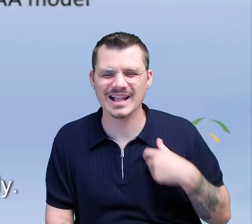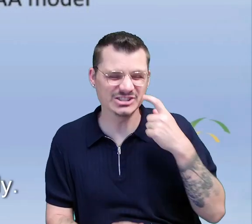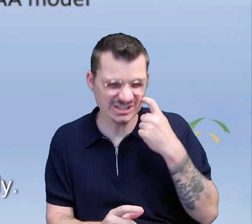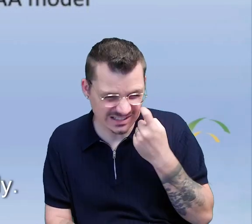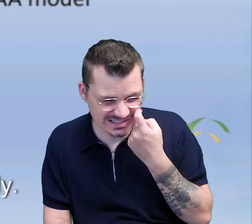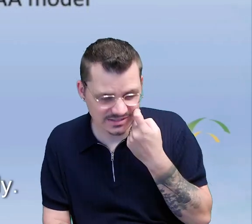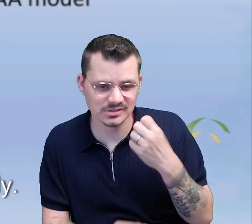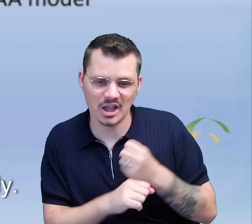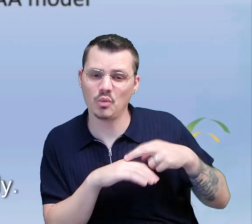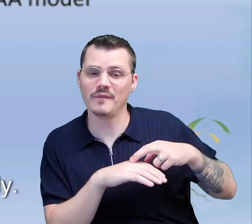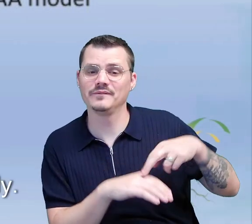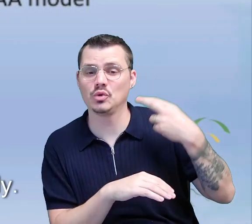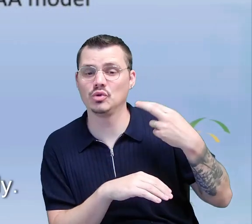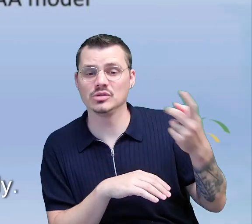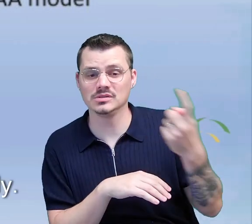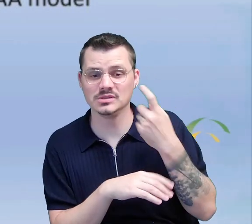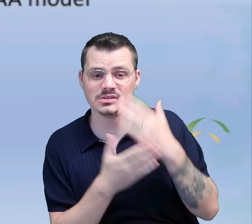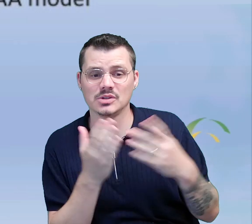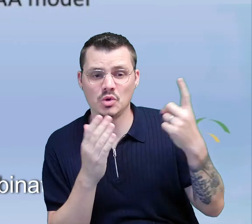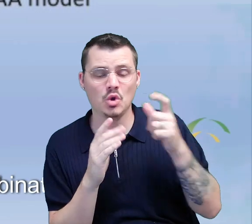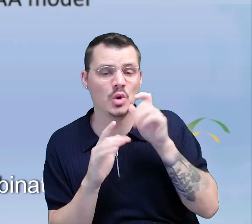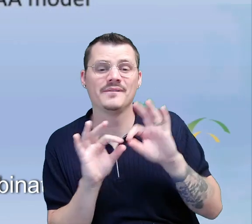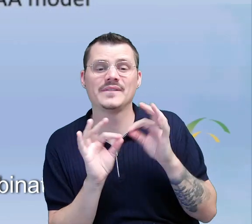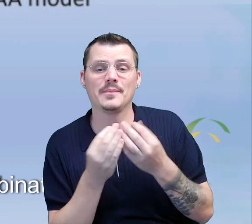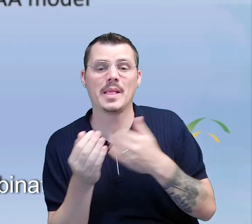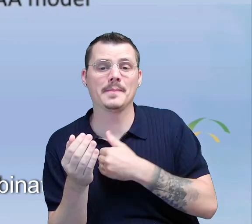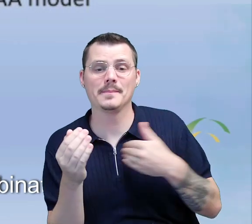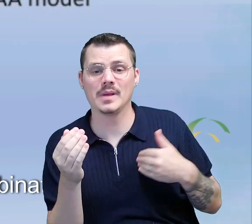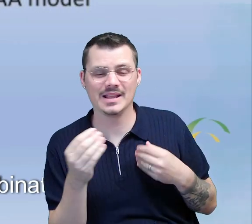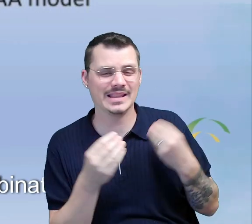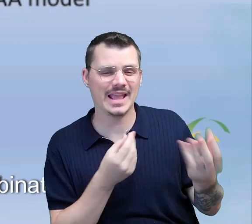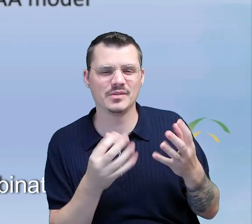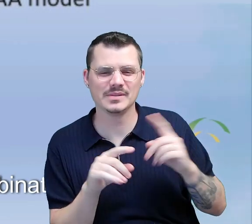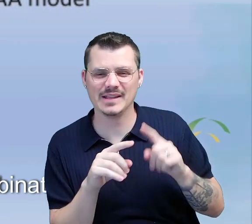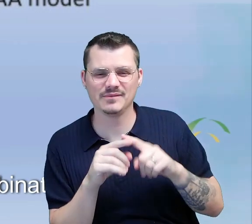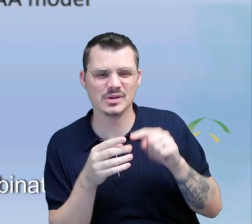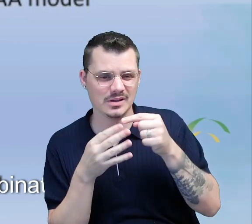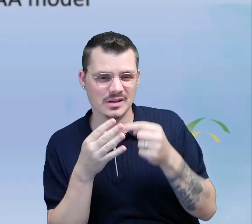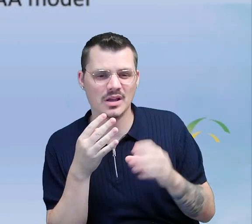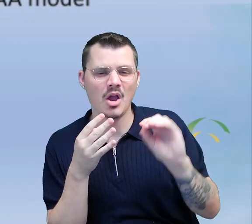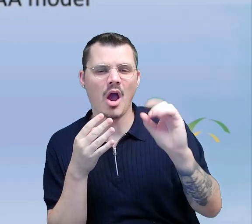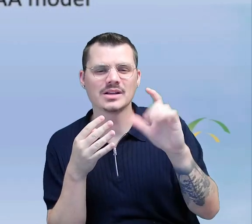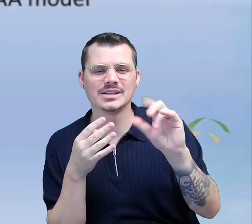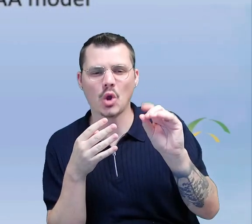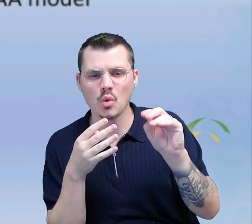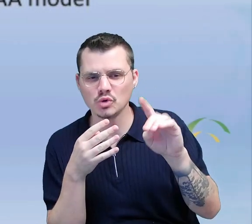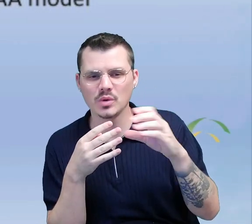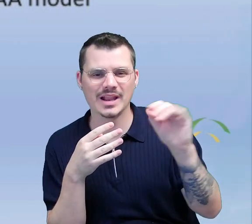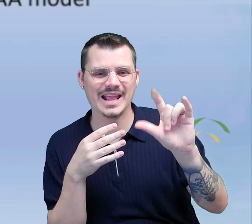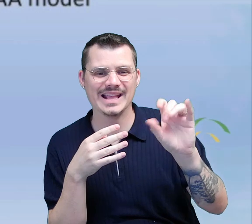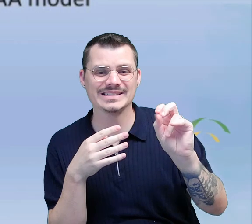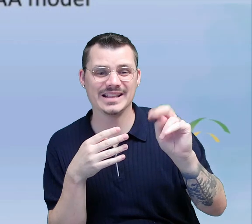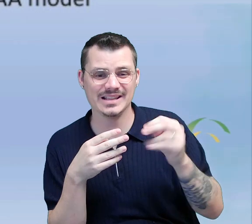I just got a referral of somebody whose family members gave him a combination of oxycodone